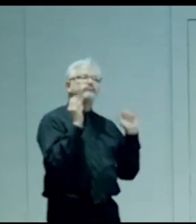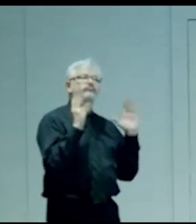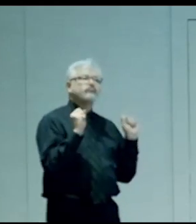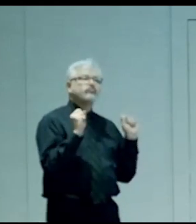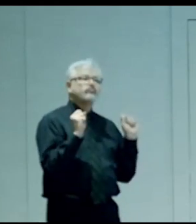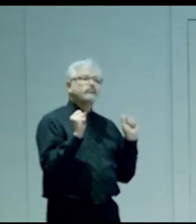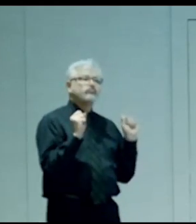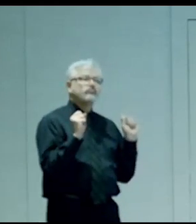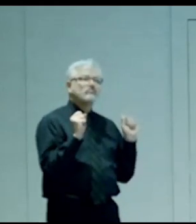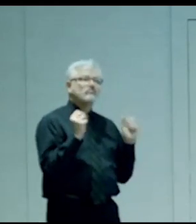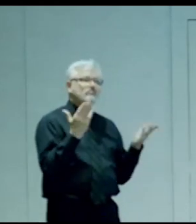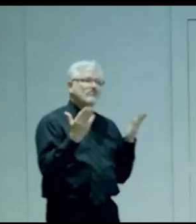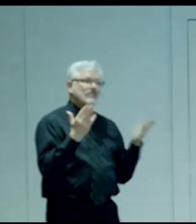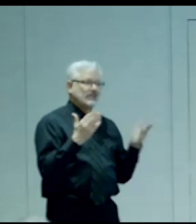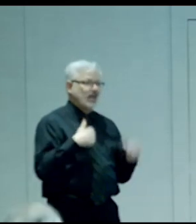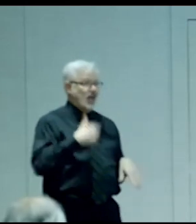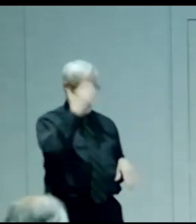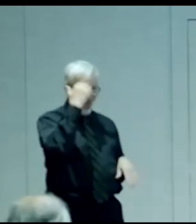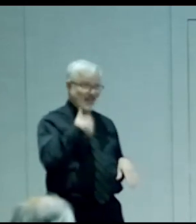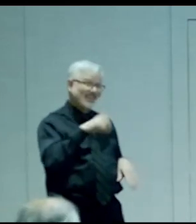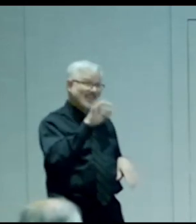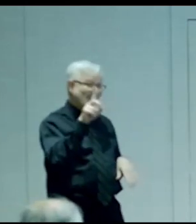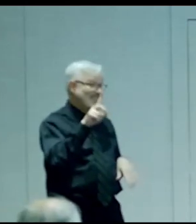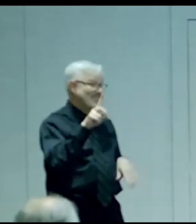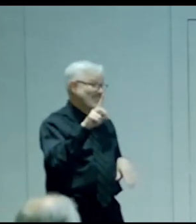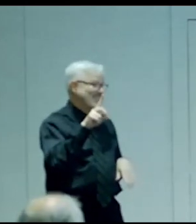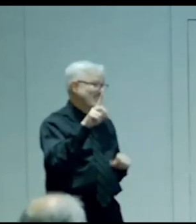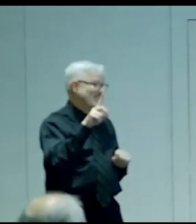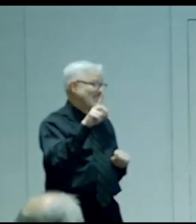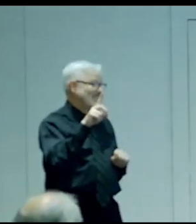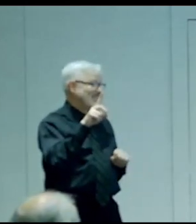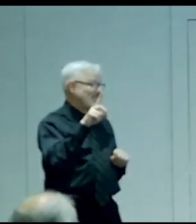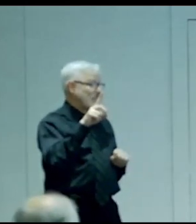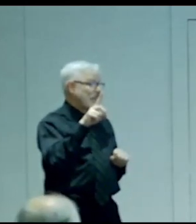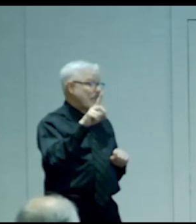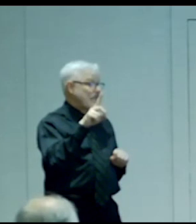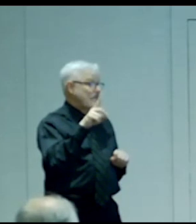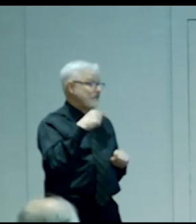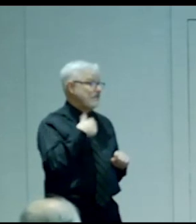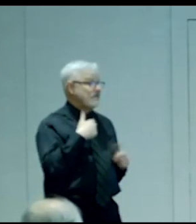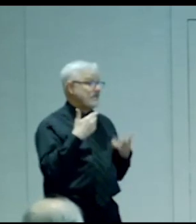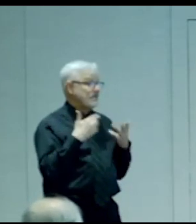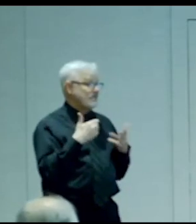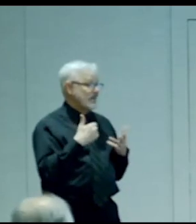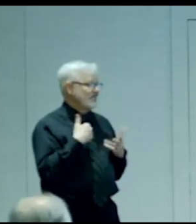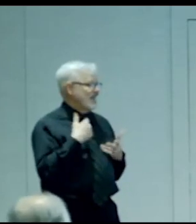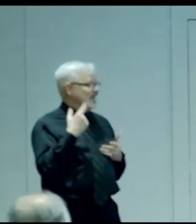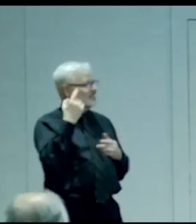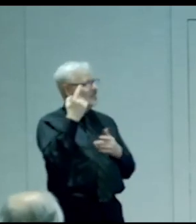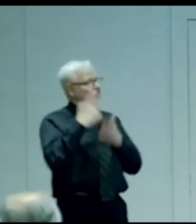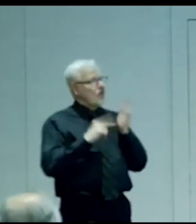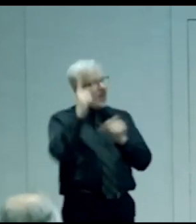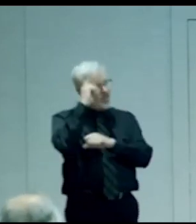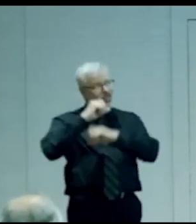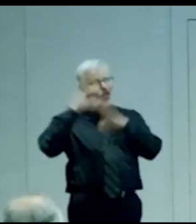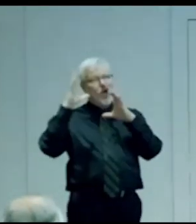perhaps quite surprising. I know I did. The hypotheses that I might have had in my head were not borne